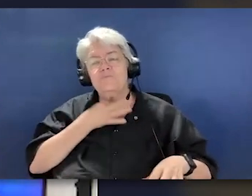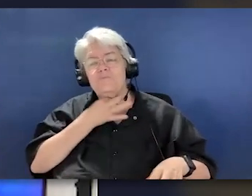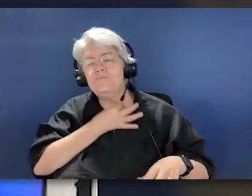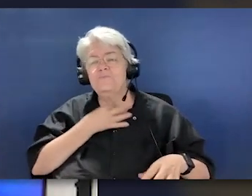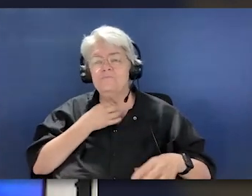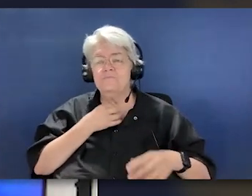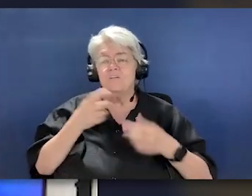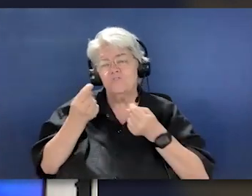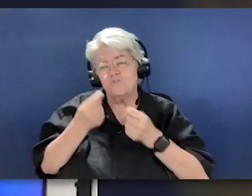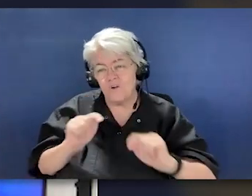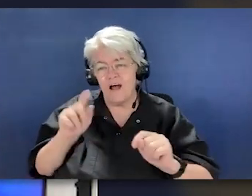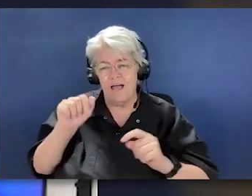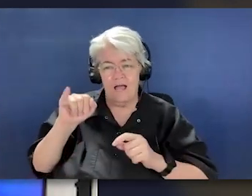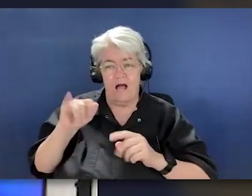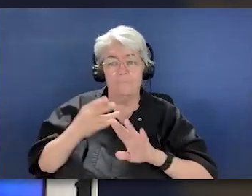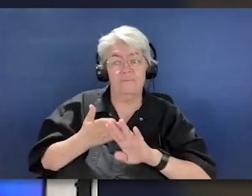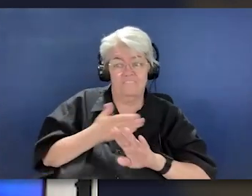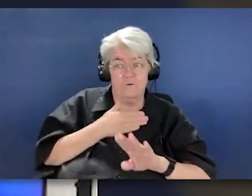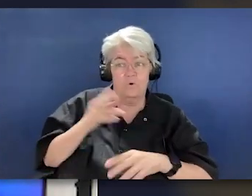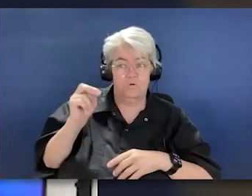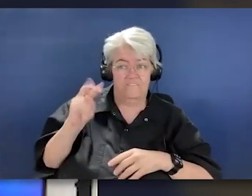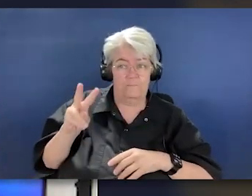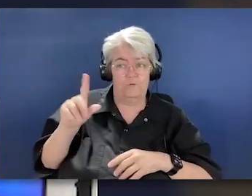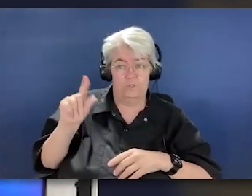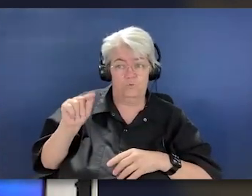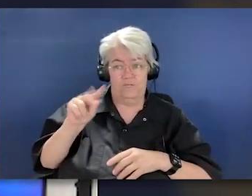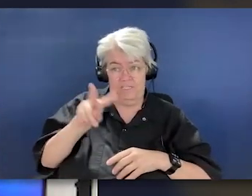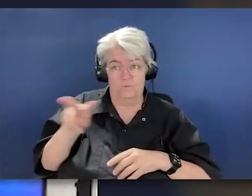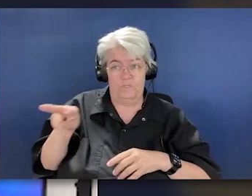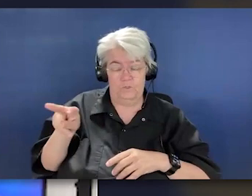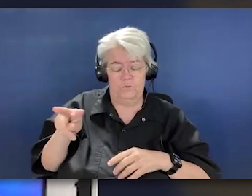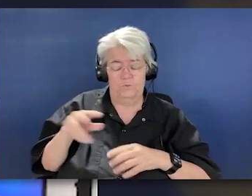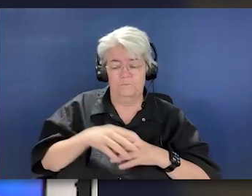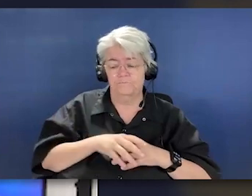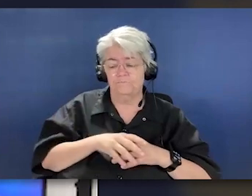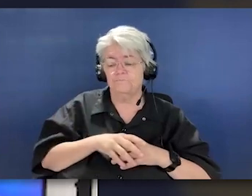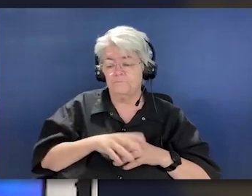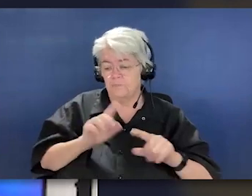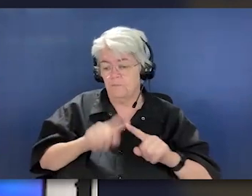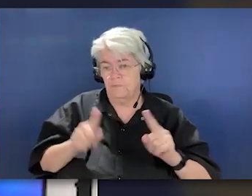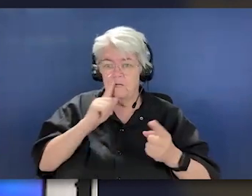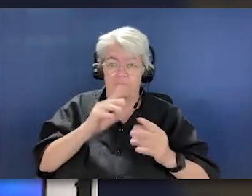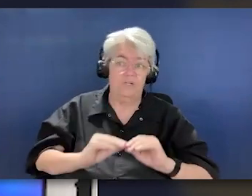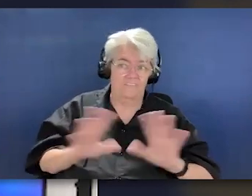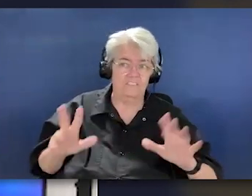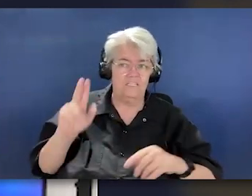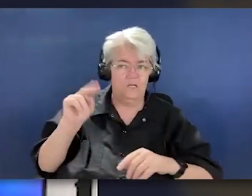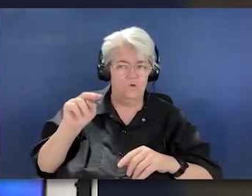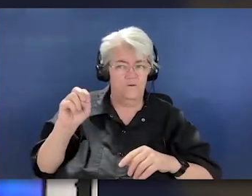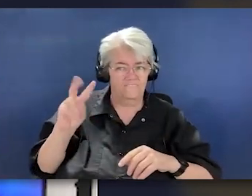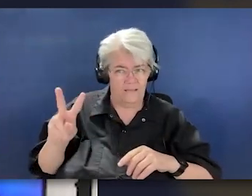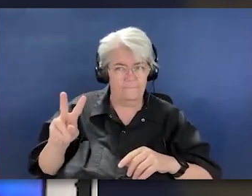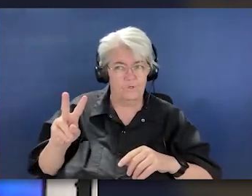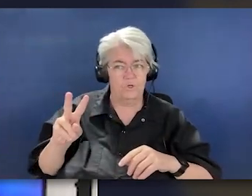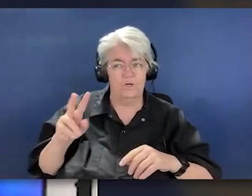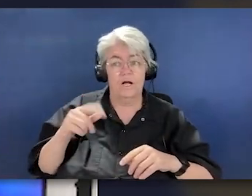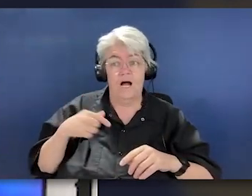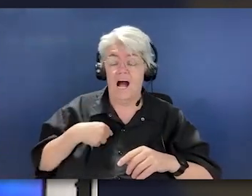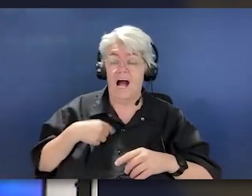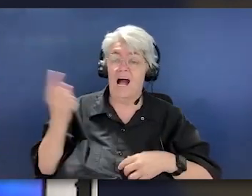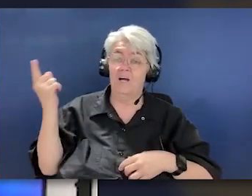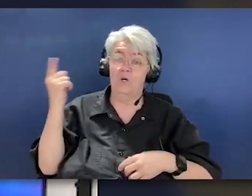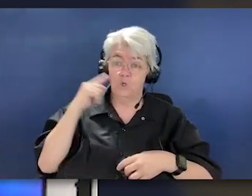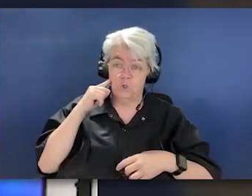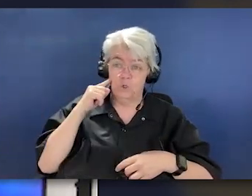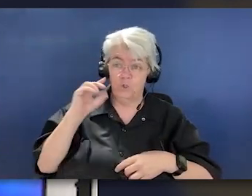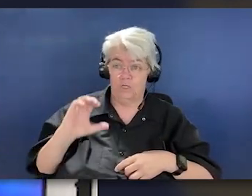AI before November of 2022. But obviously, November, you know, I learned of ChatGPT